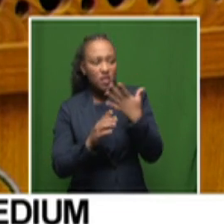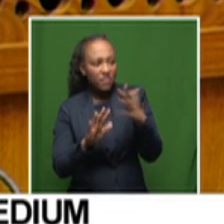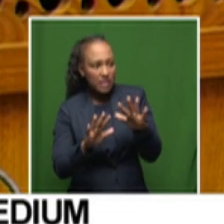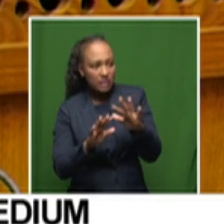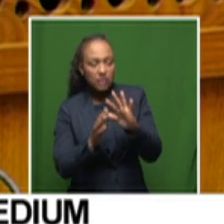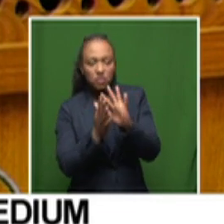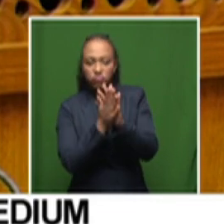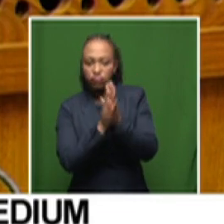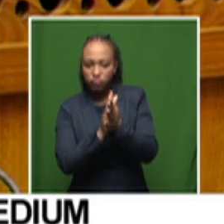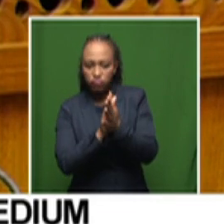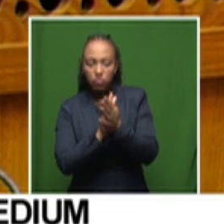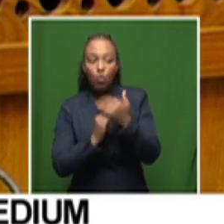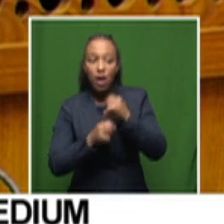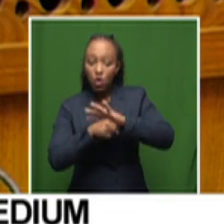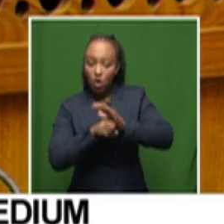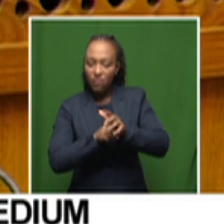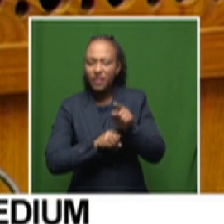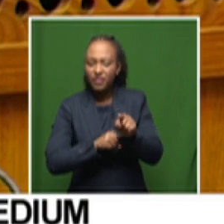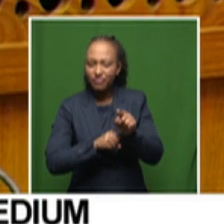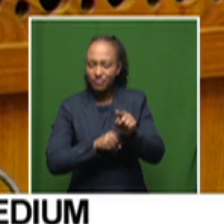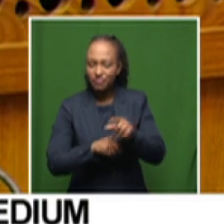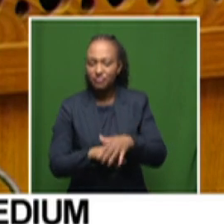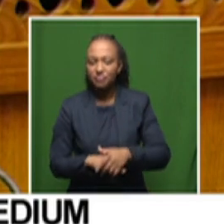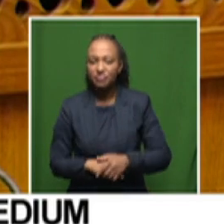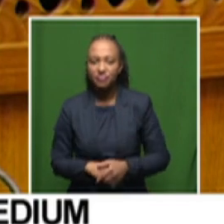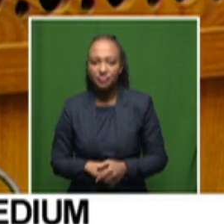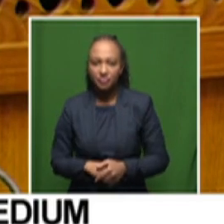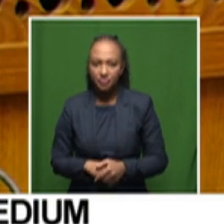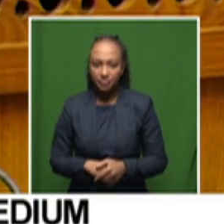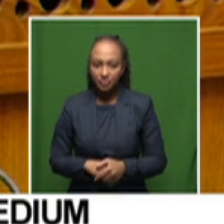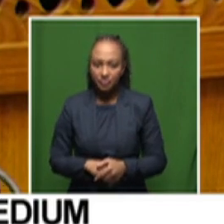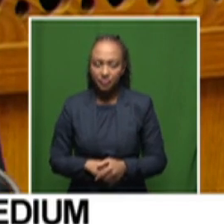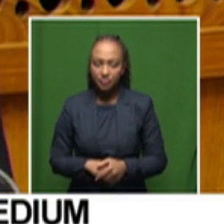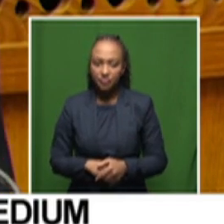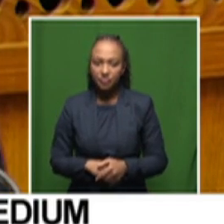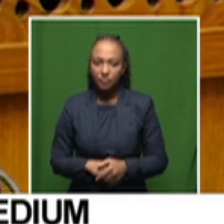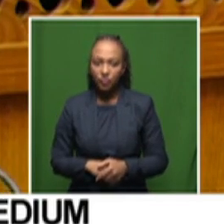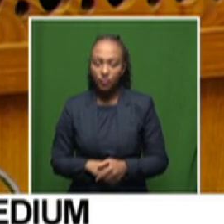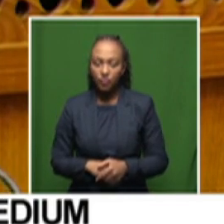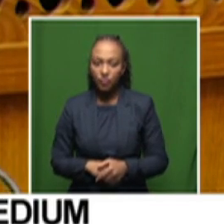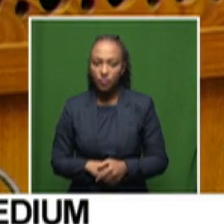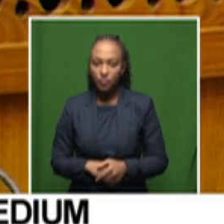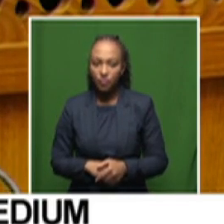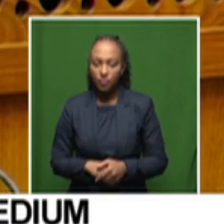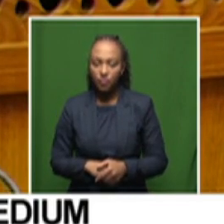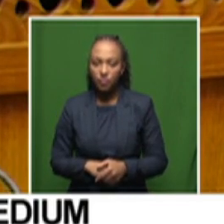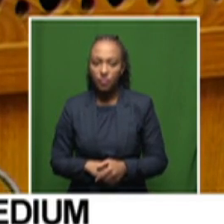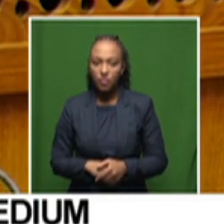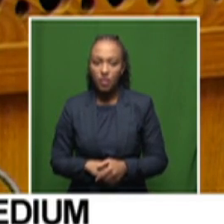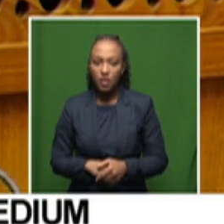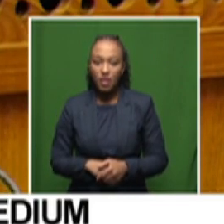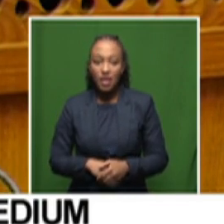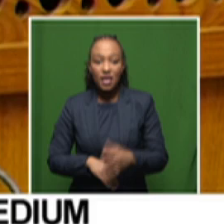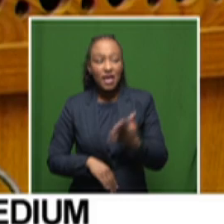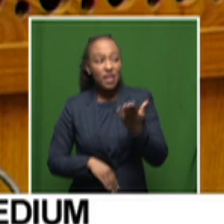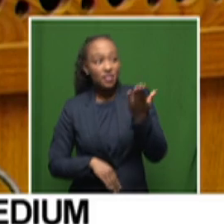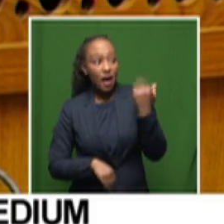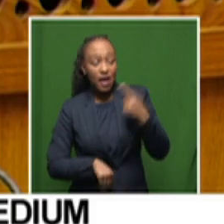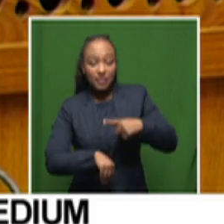us by COVID-19. As we rose to that fiscal challenge